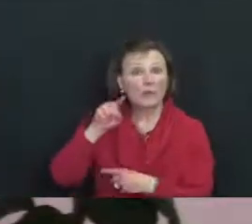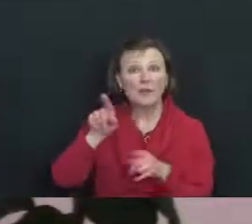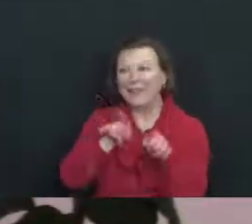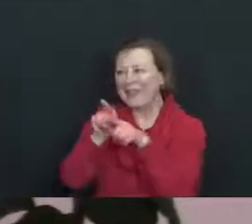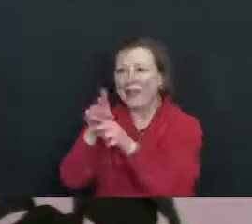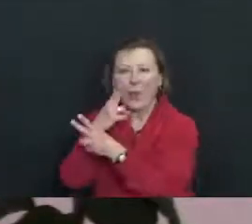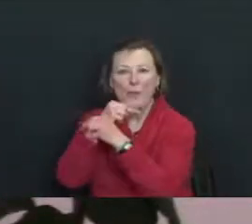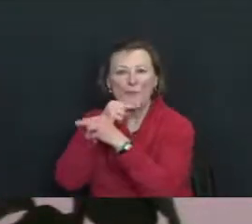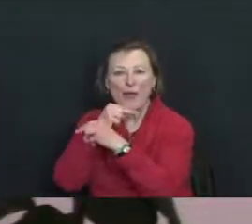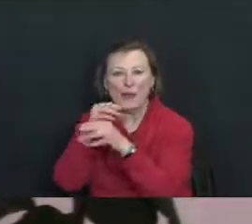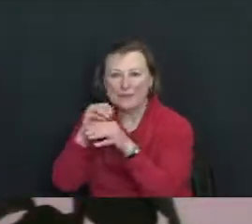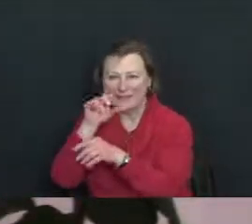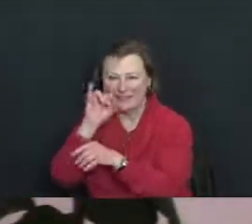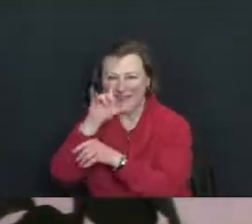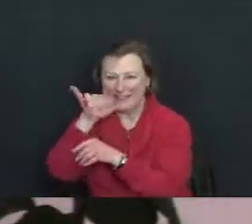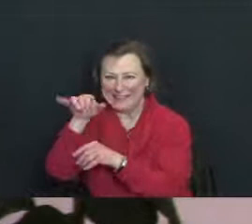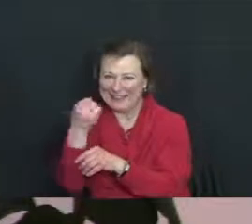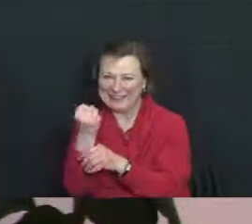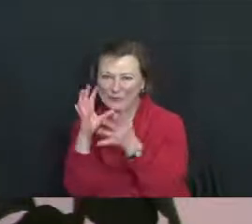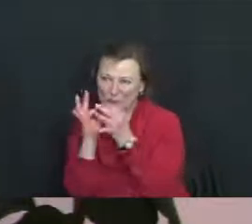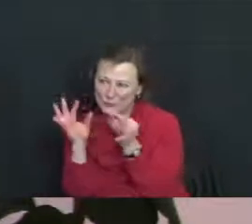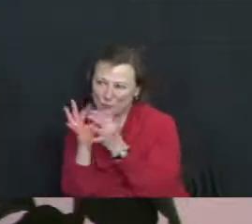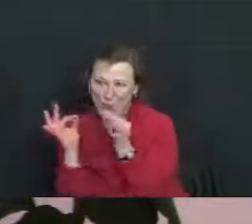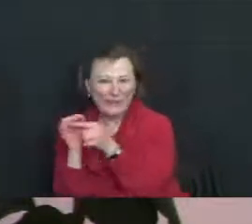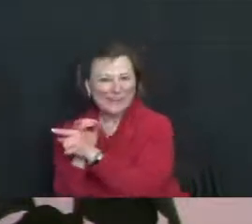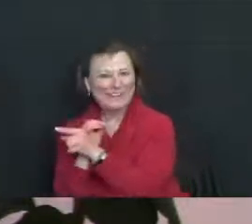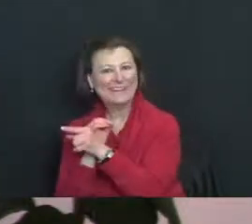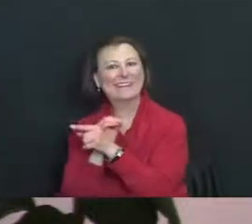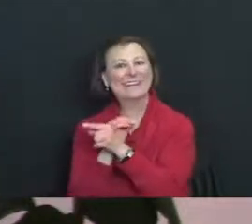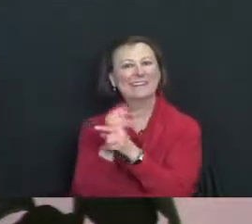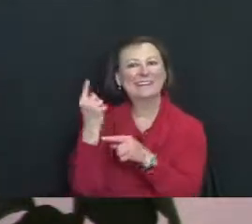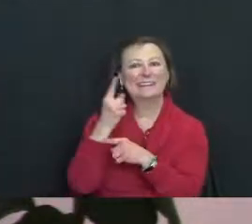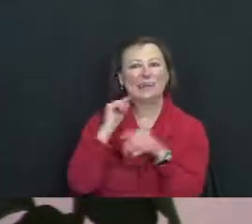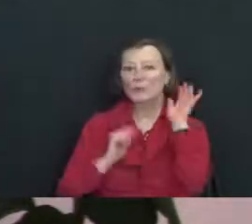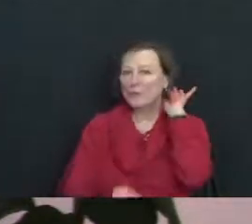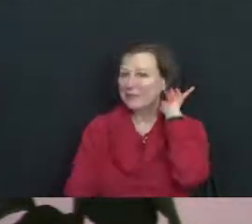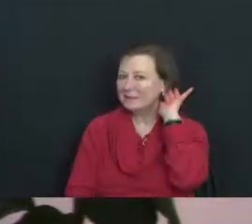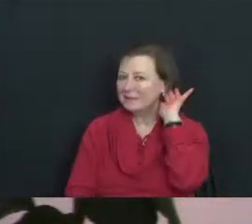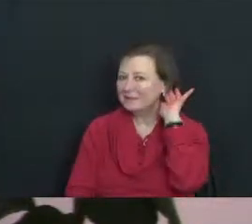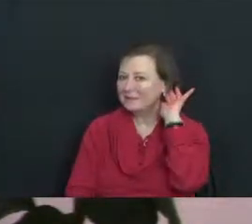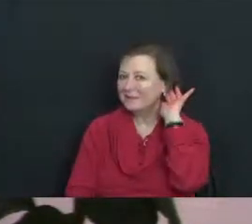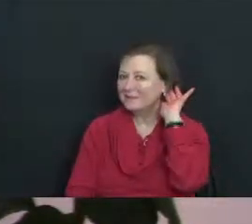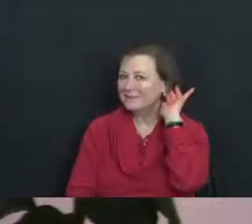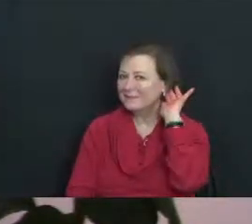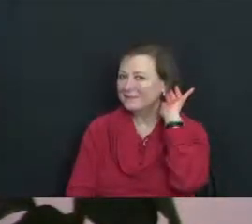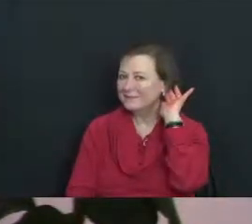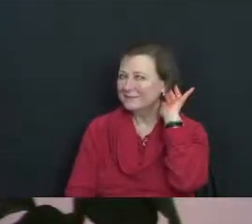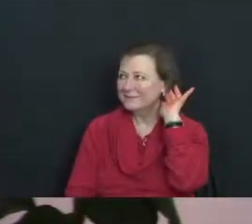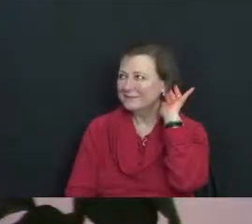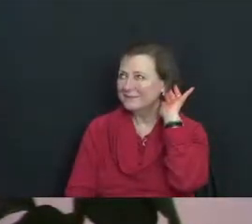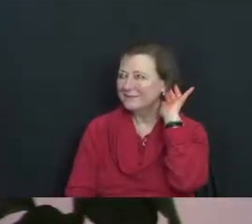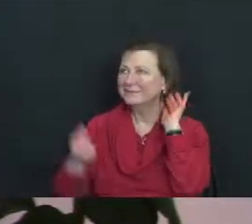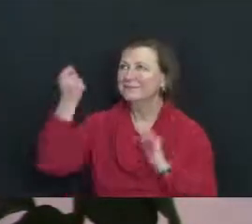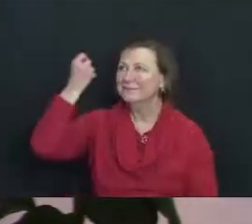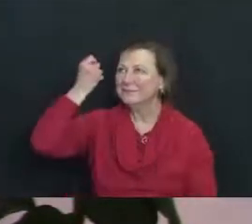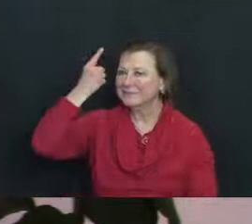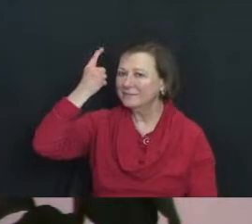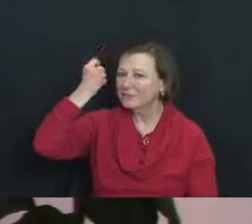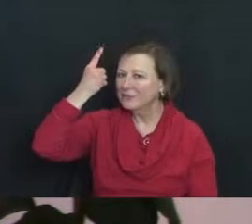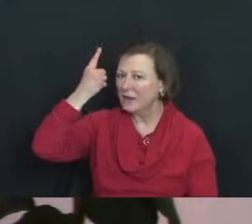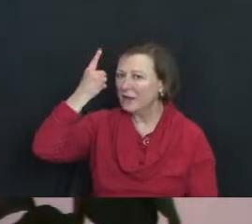in Lily's story. It was a day to listen, to understand,